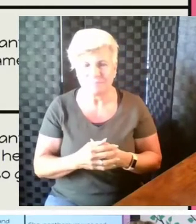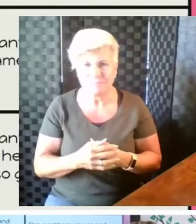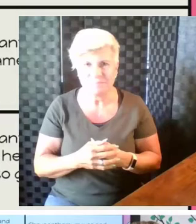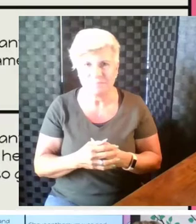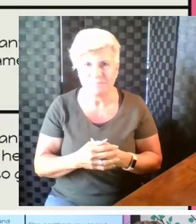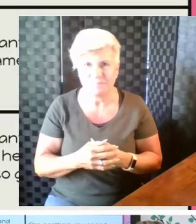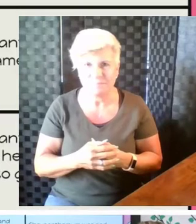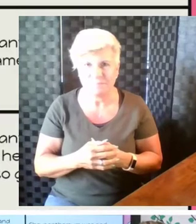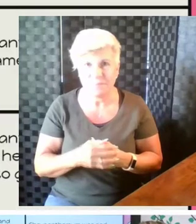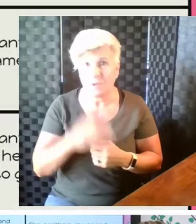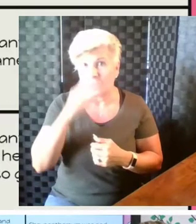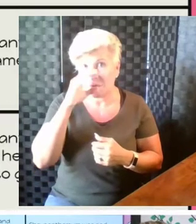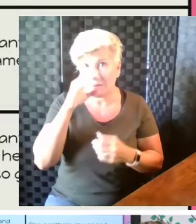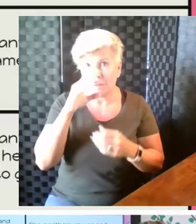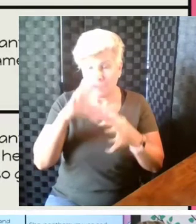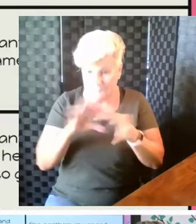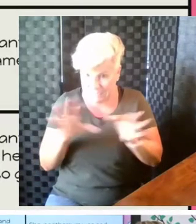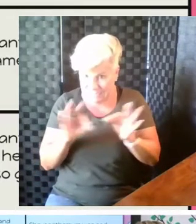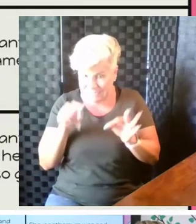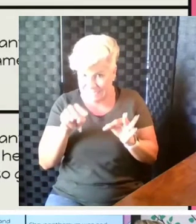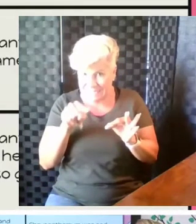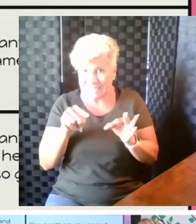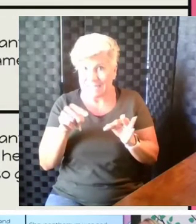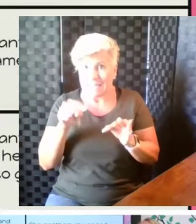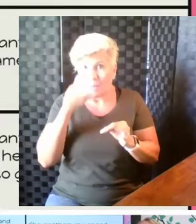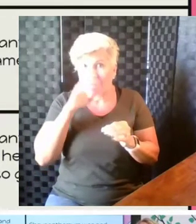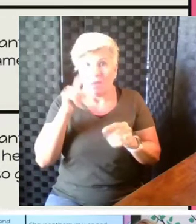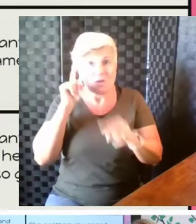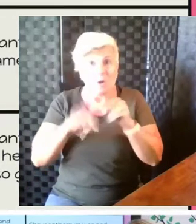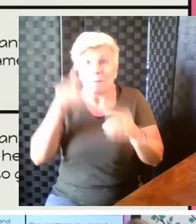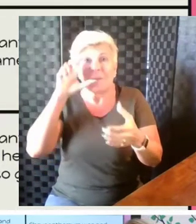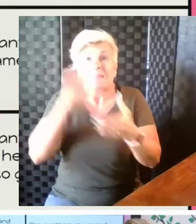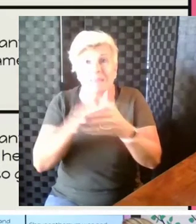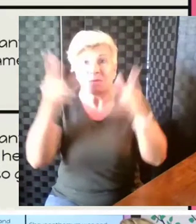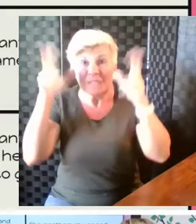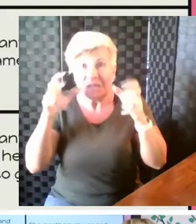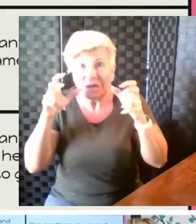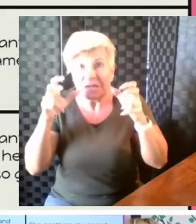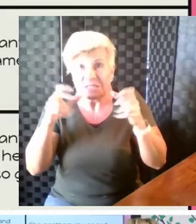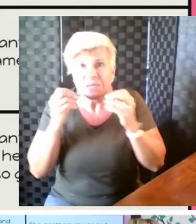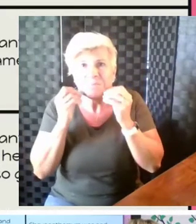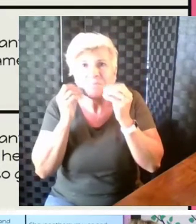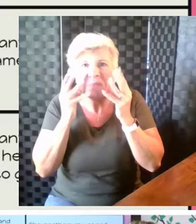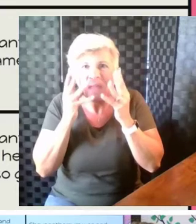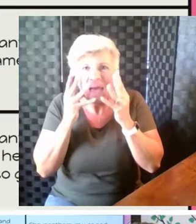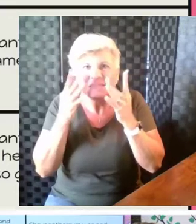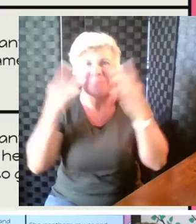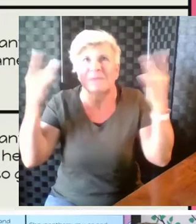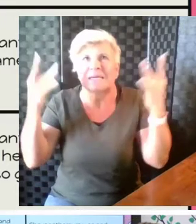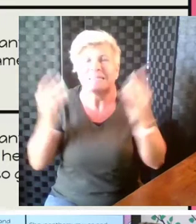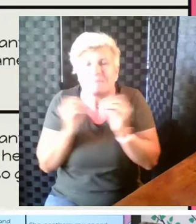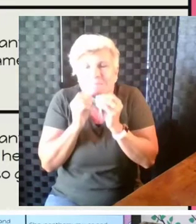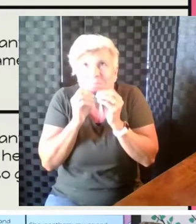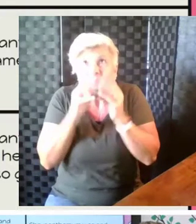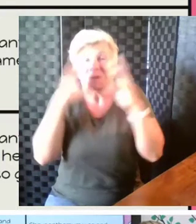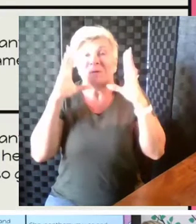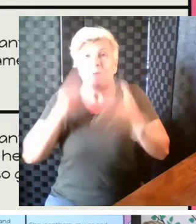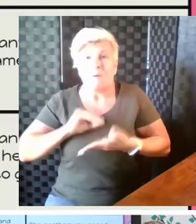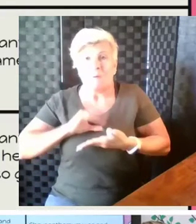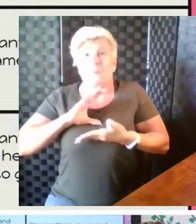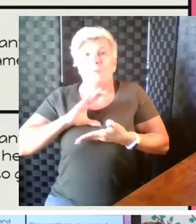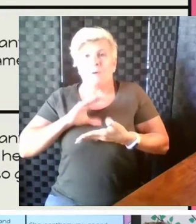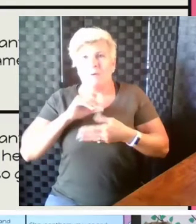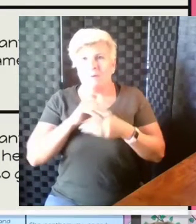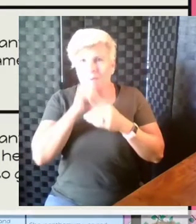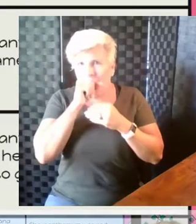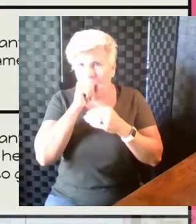herself. But the words on the text told me that she couldn't believe what she heard and she blushed and beamed and bloomed. And so